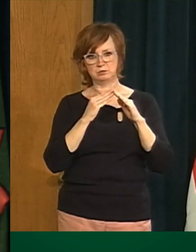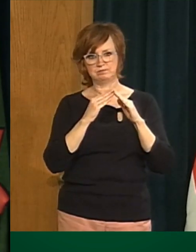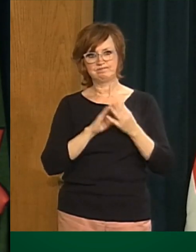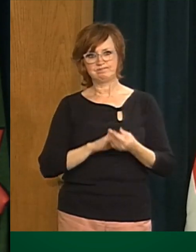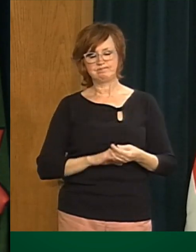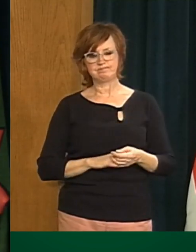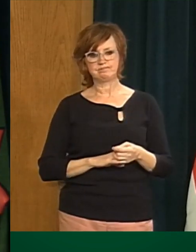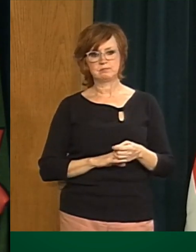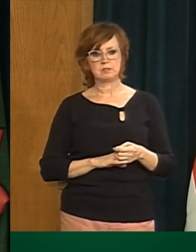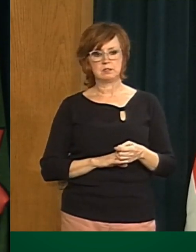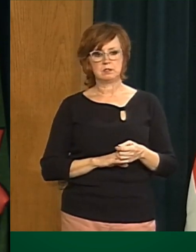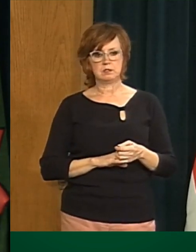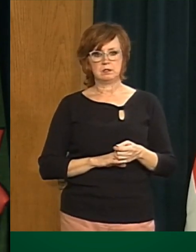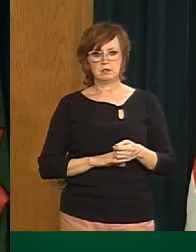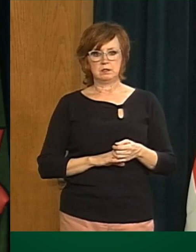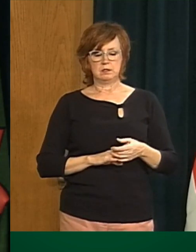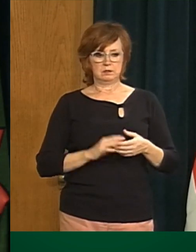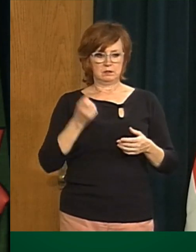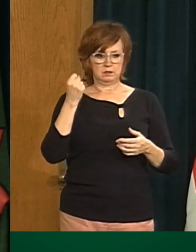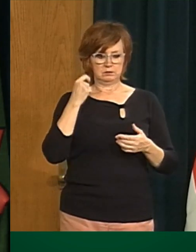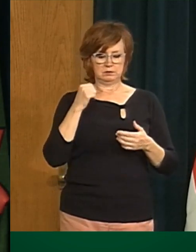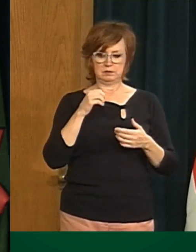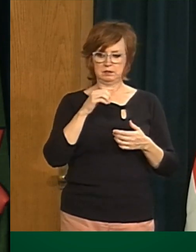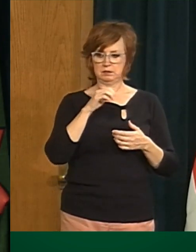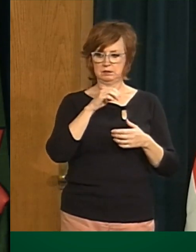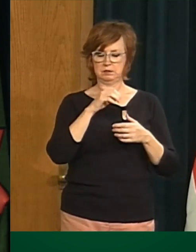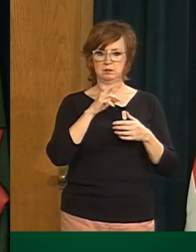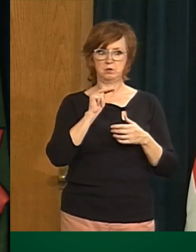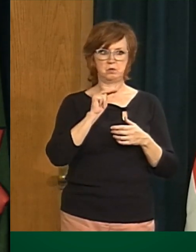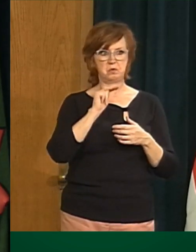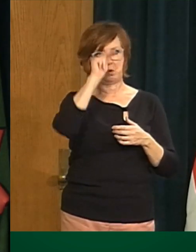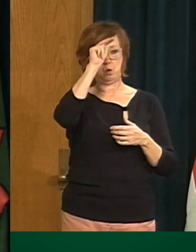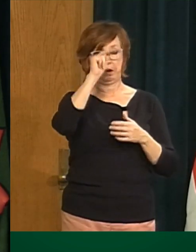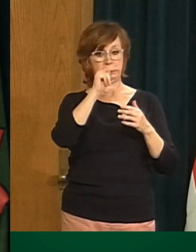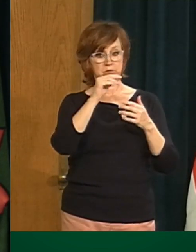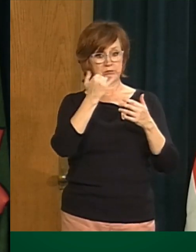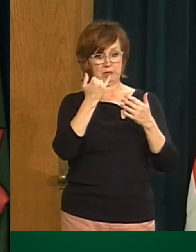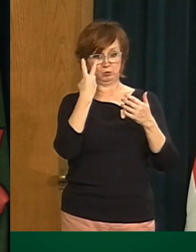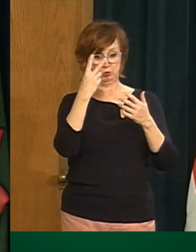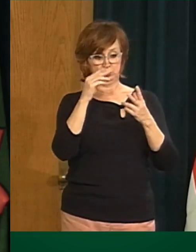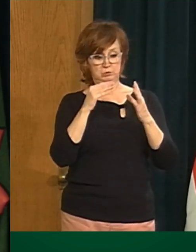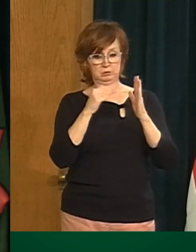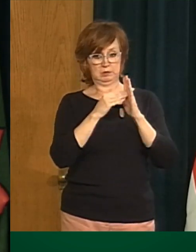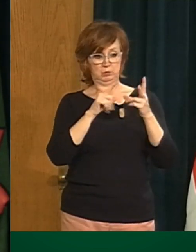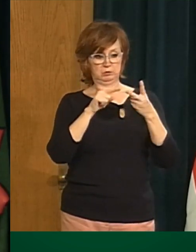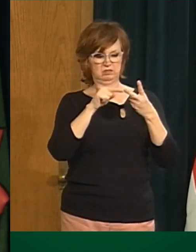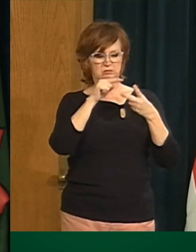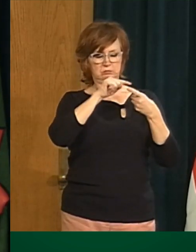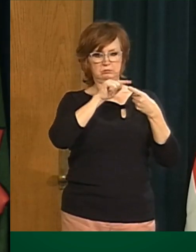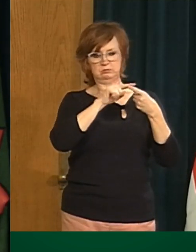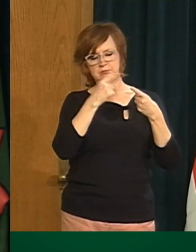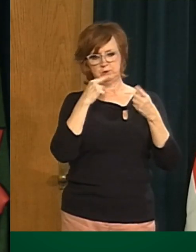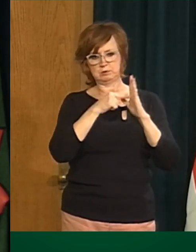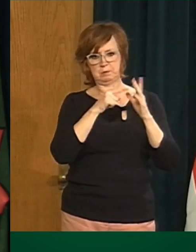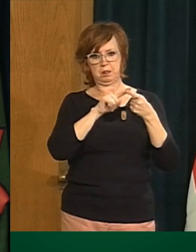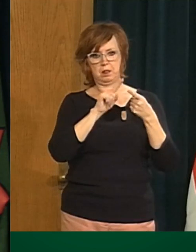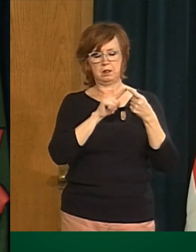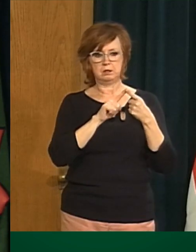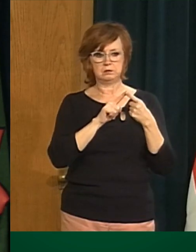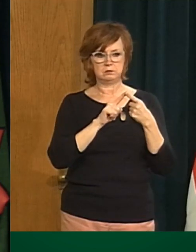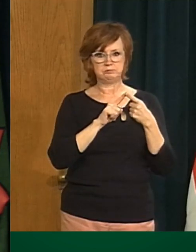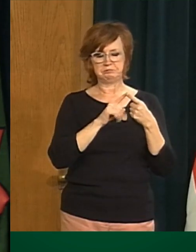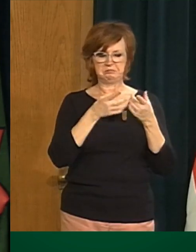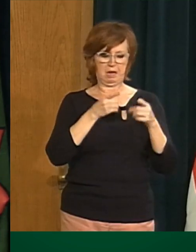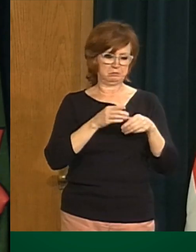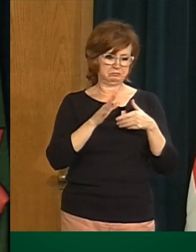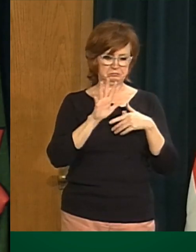today essentially happened 10 days to 2 weeks ago. That's when we were just starting to talk about the